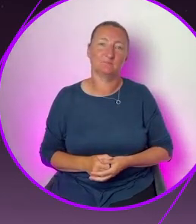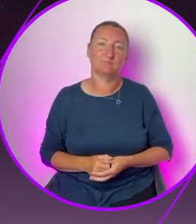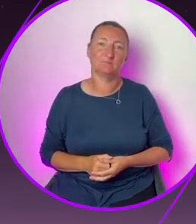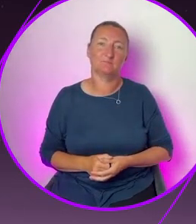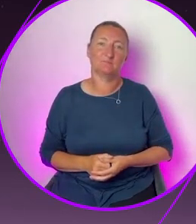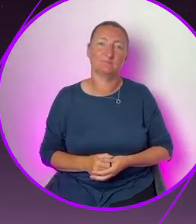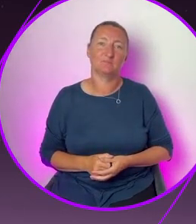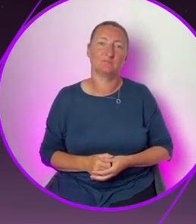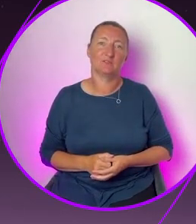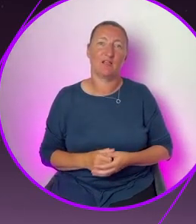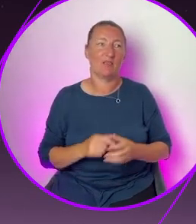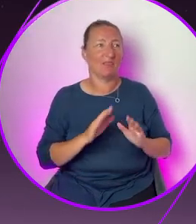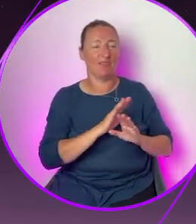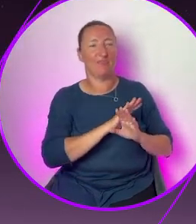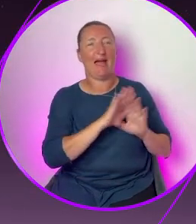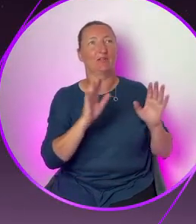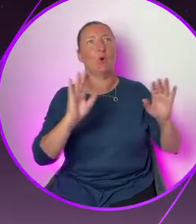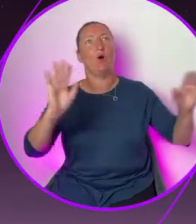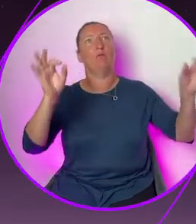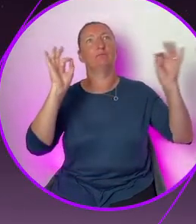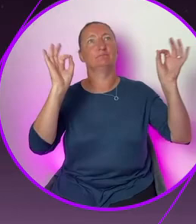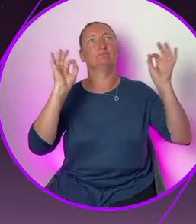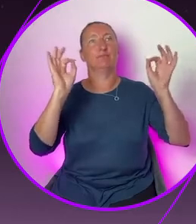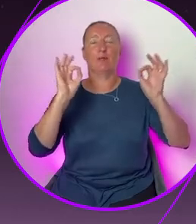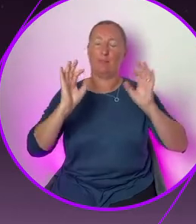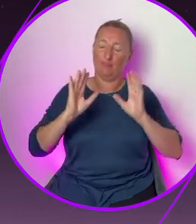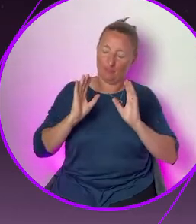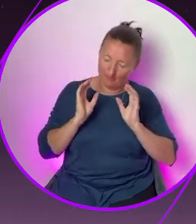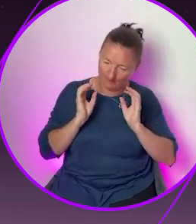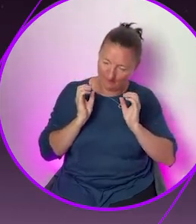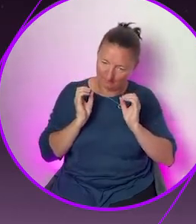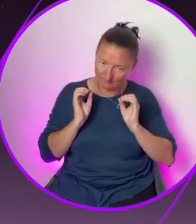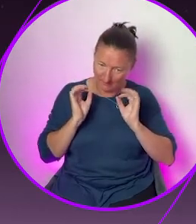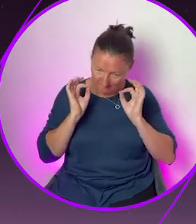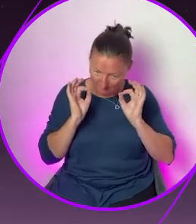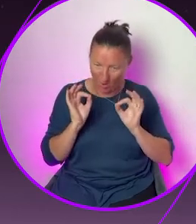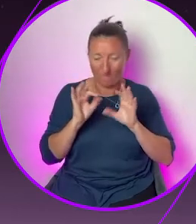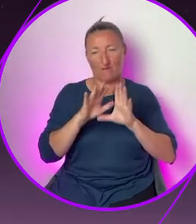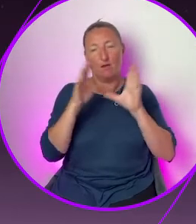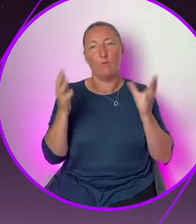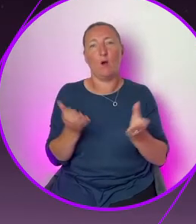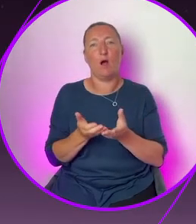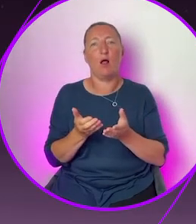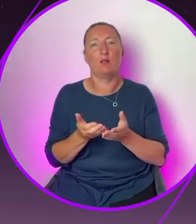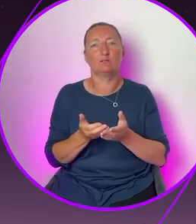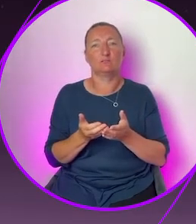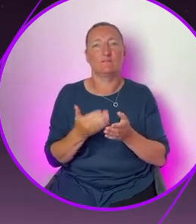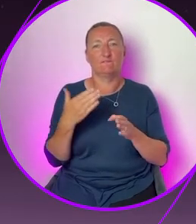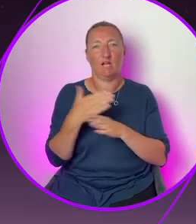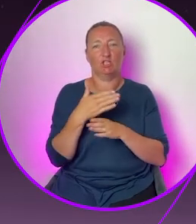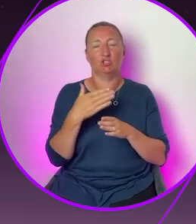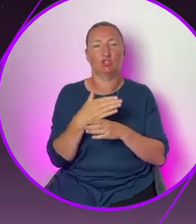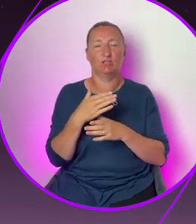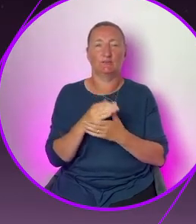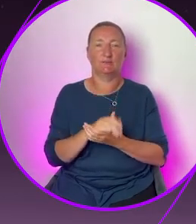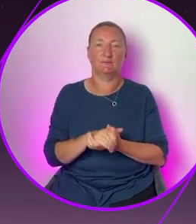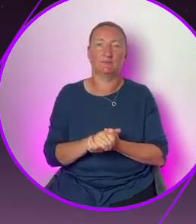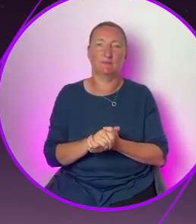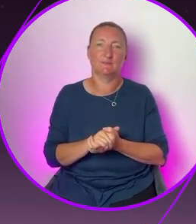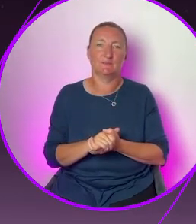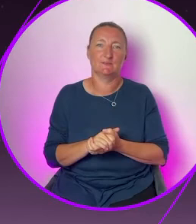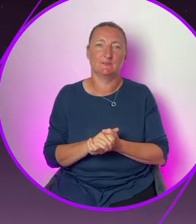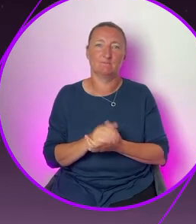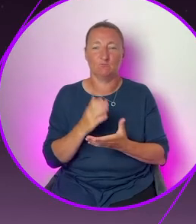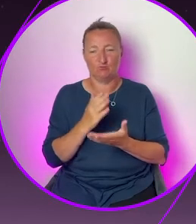heralded as the sort of the pinnacle of how we should function on a sort of on many levels. And I think it comes back